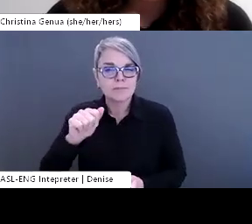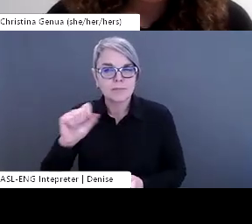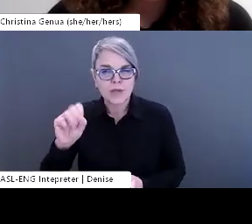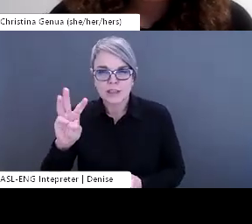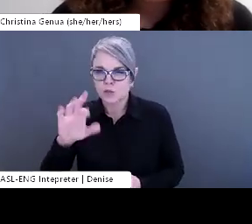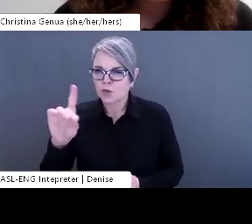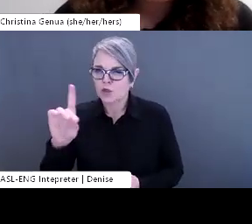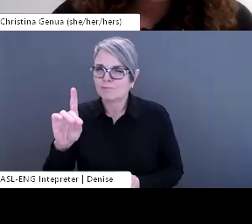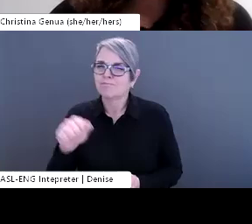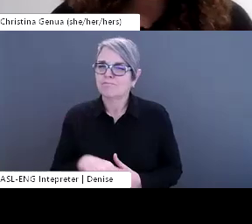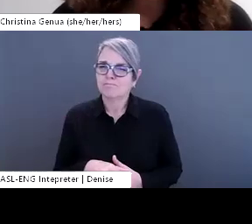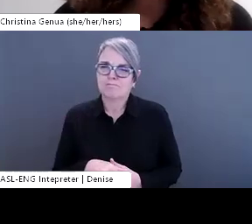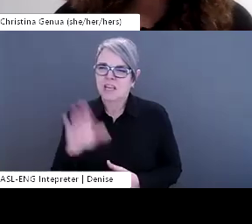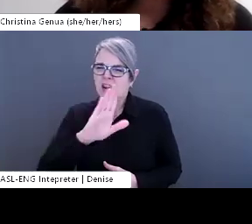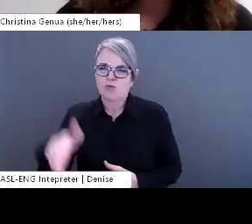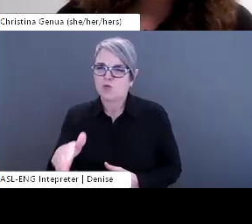phishing email.